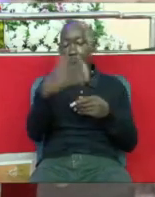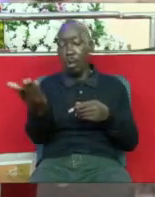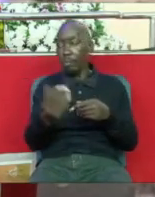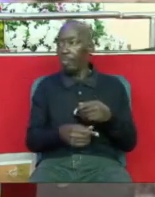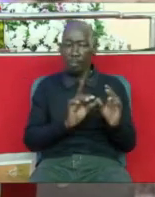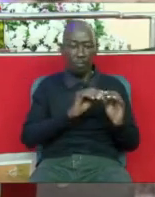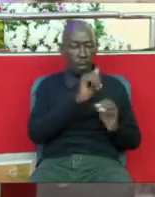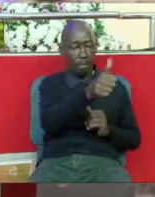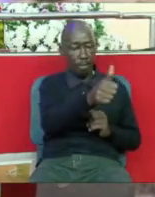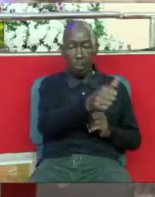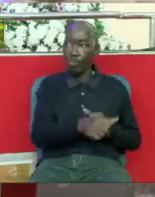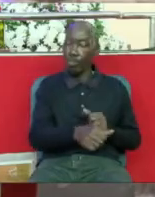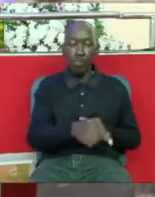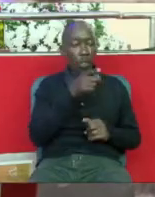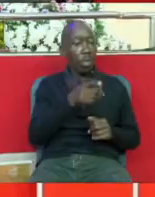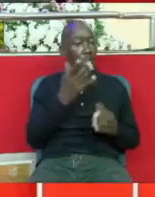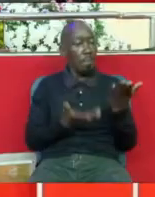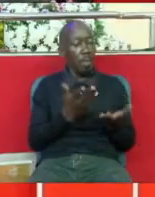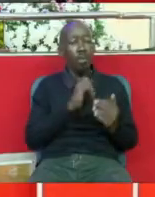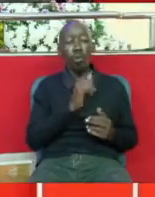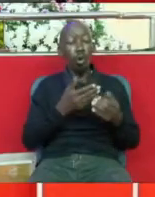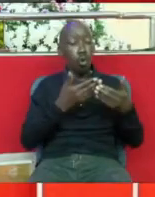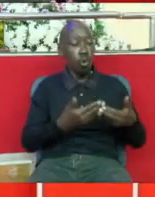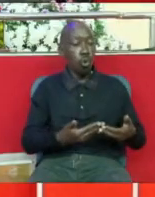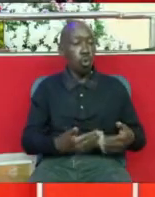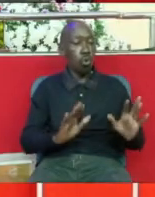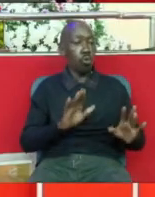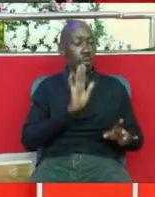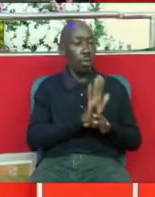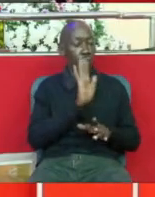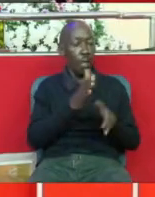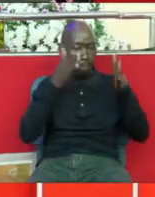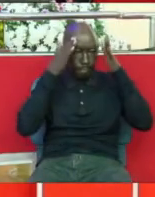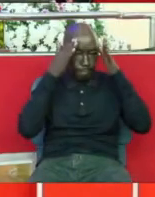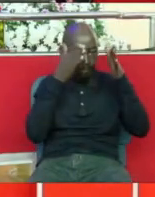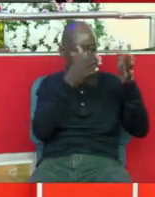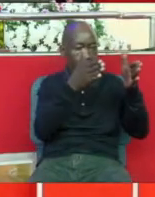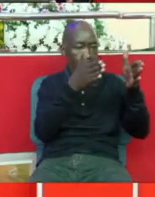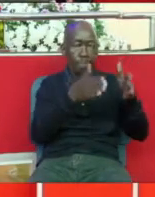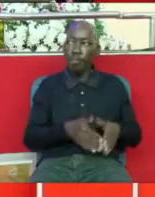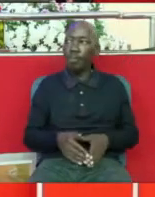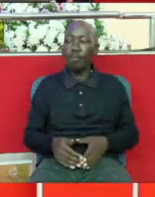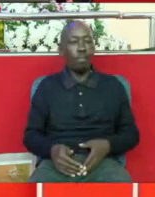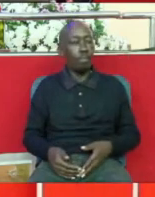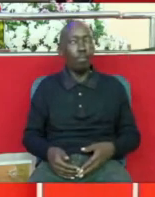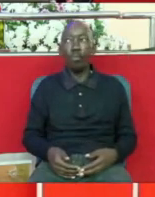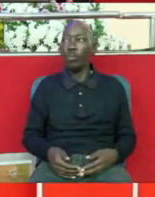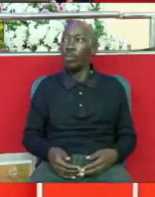kidogo, is that they may not lose their perspective. Ni ili wasiweze kupoteza mtazamo